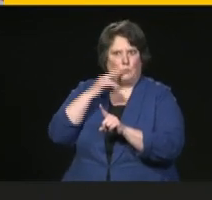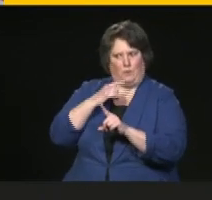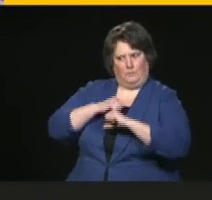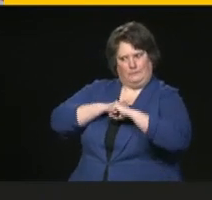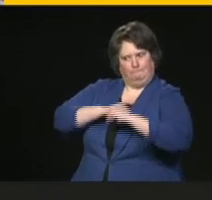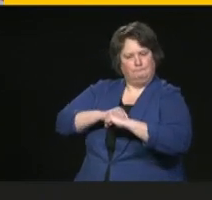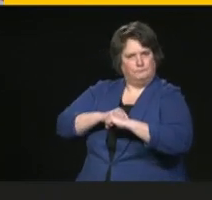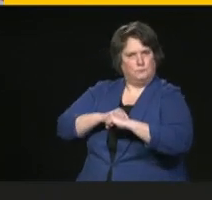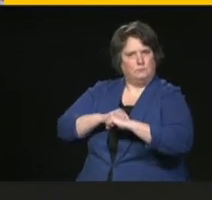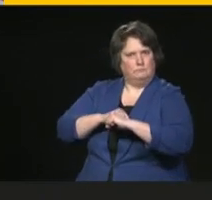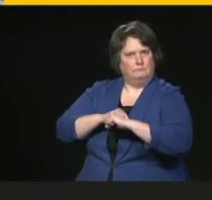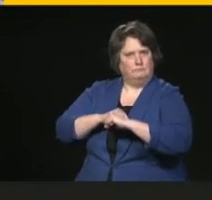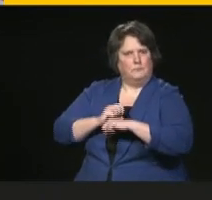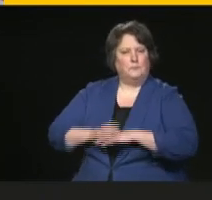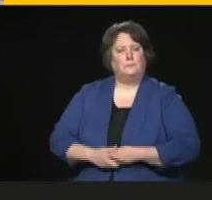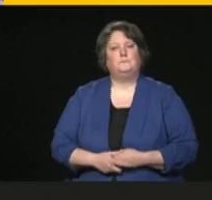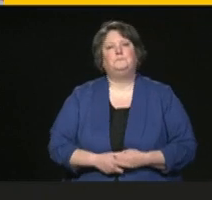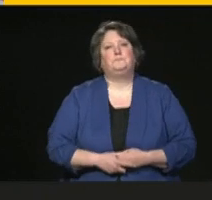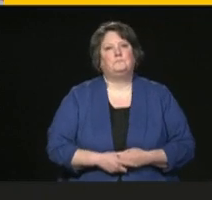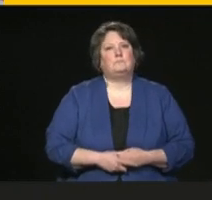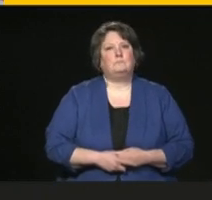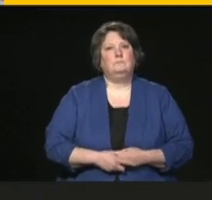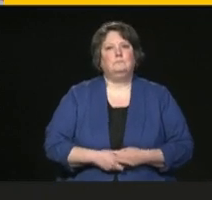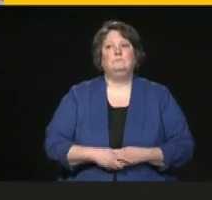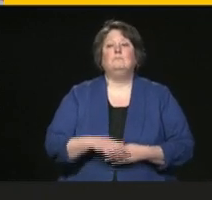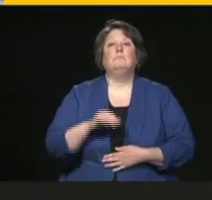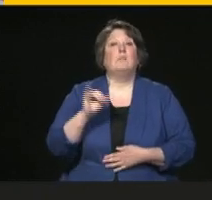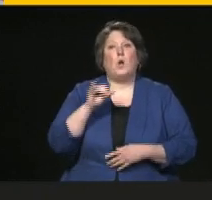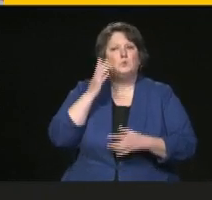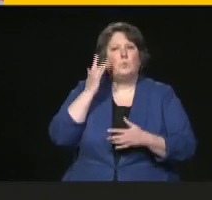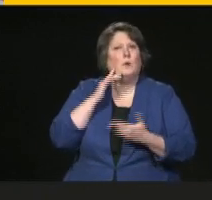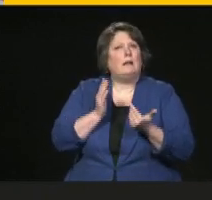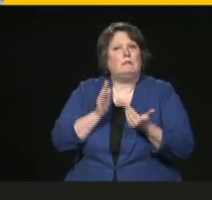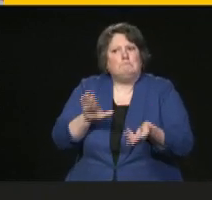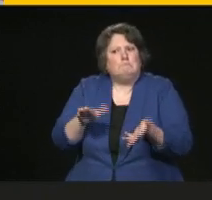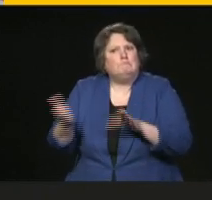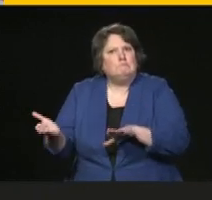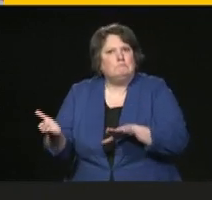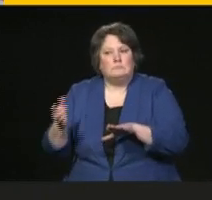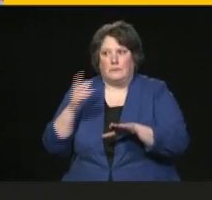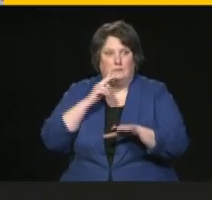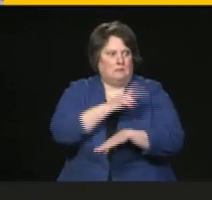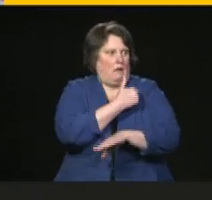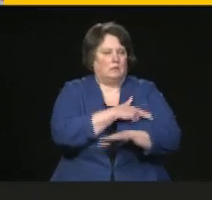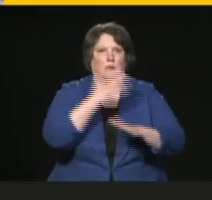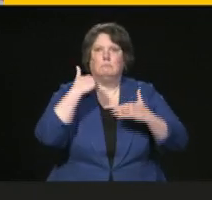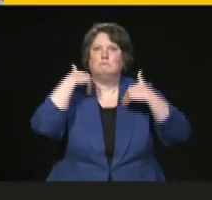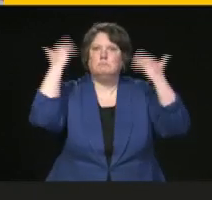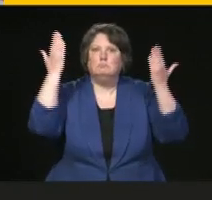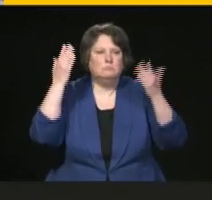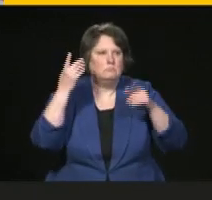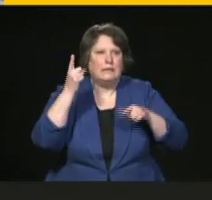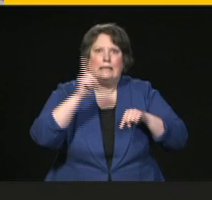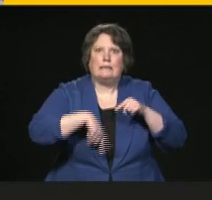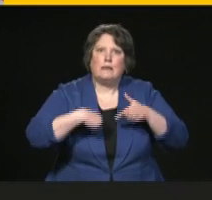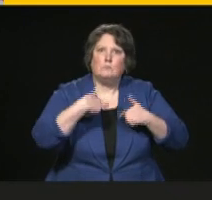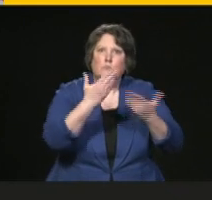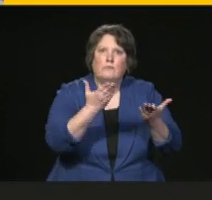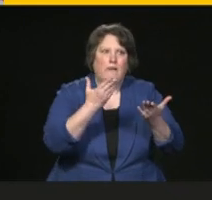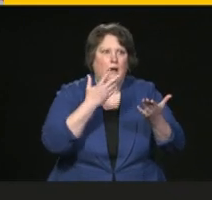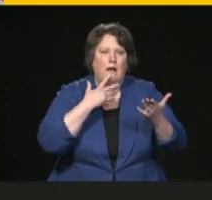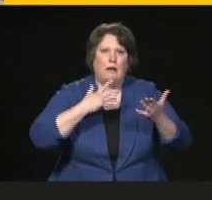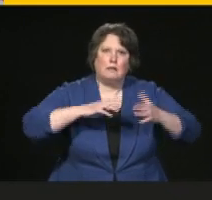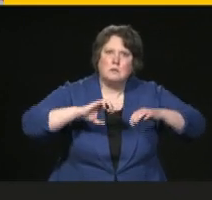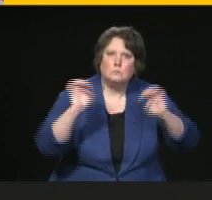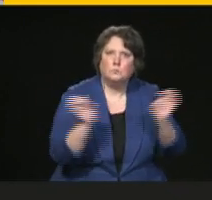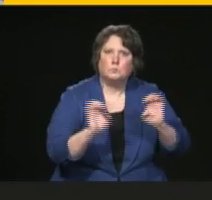Another cause of increased mortality is overwhelmed health services that are unable to provide intensive care to a high volume of critical cases. For